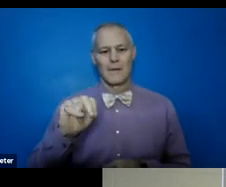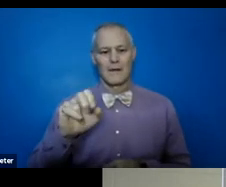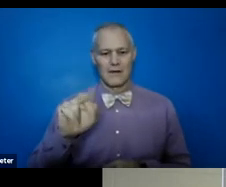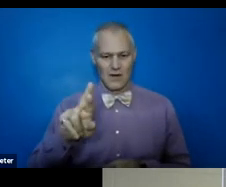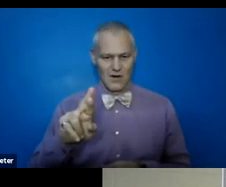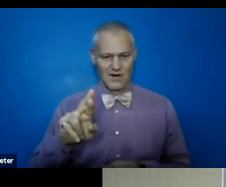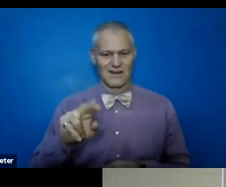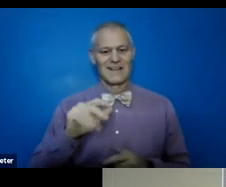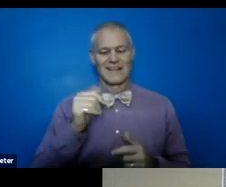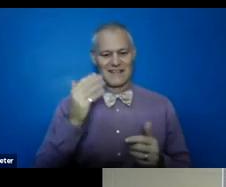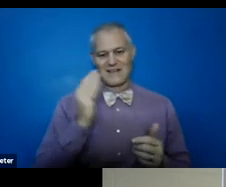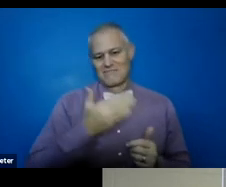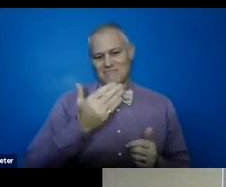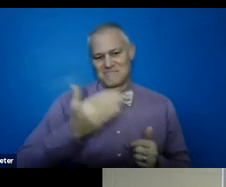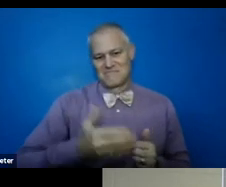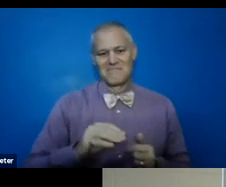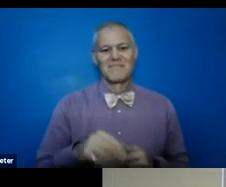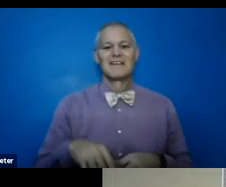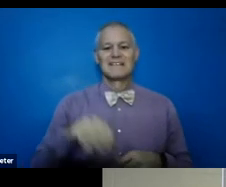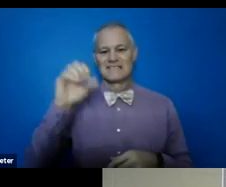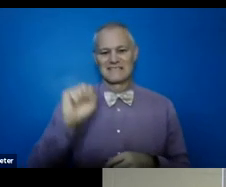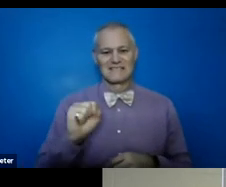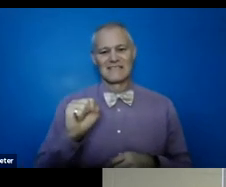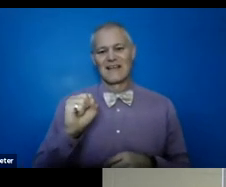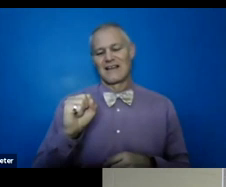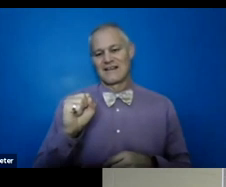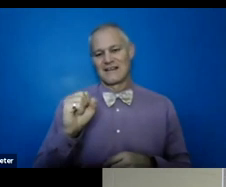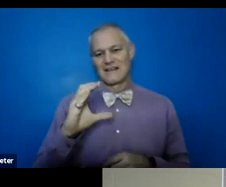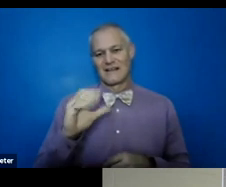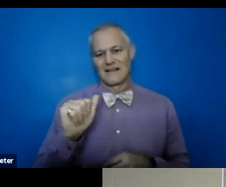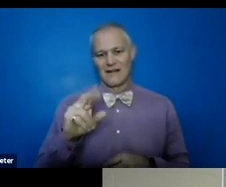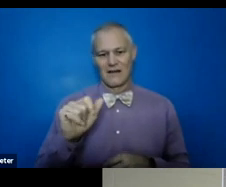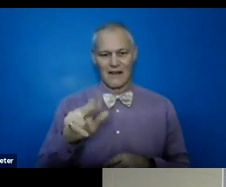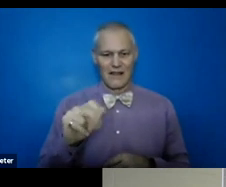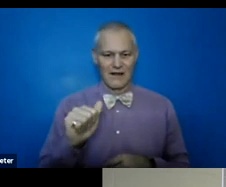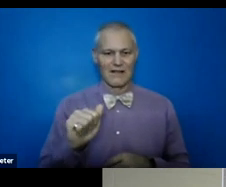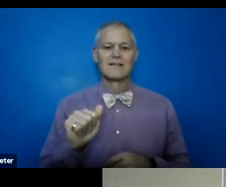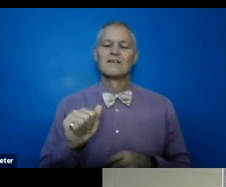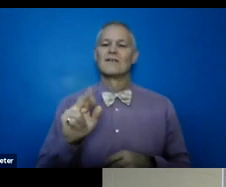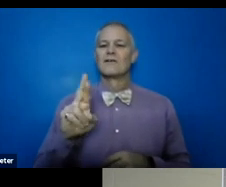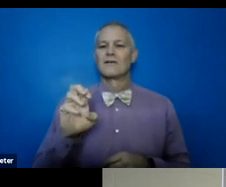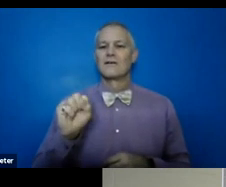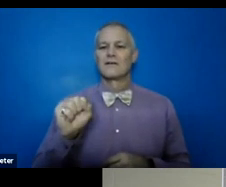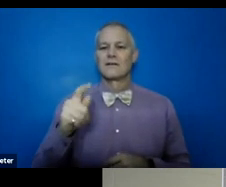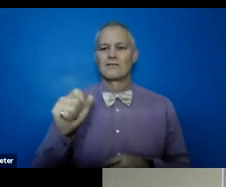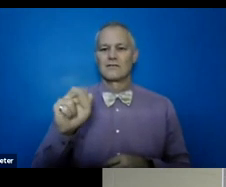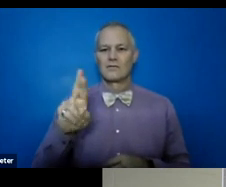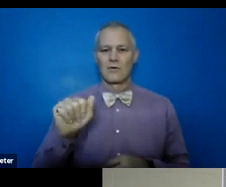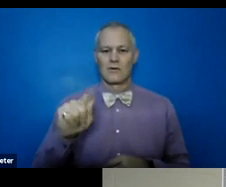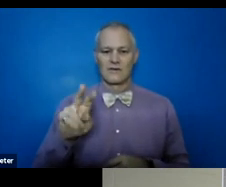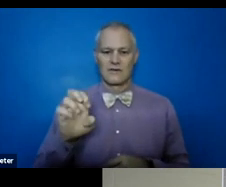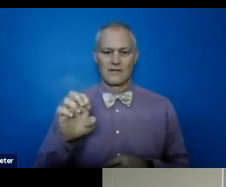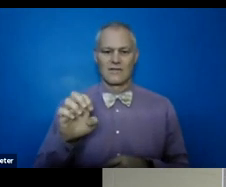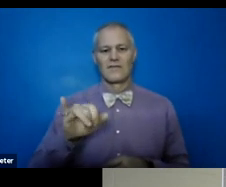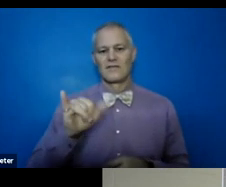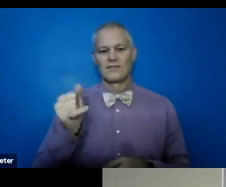uh, hosted by the South Carolina Restorative Justice Initiative. As you all know, my name is Aparna